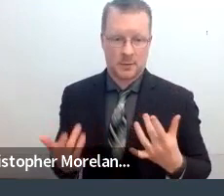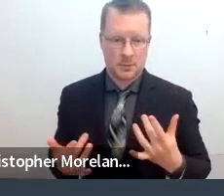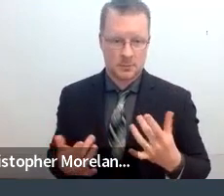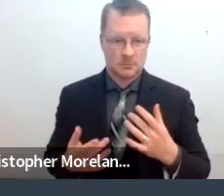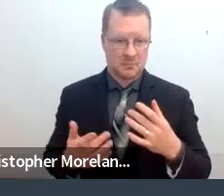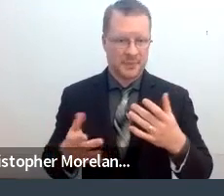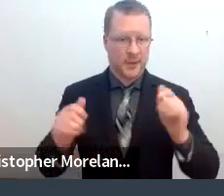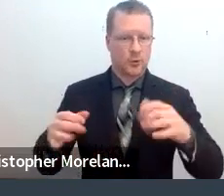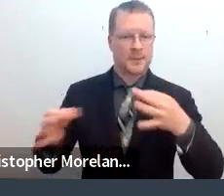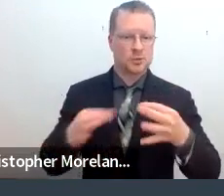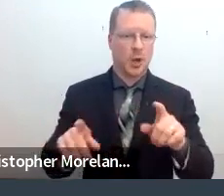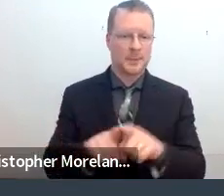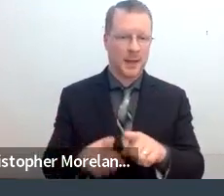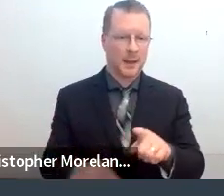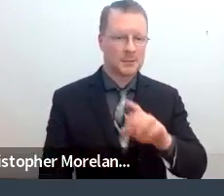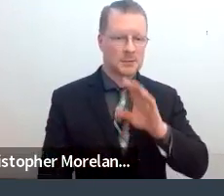If we